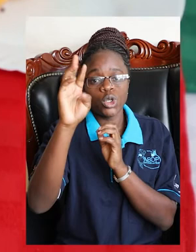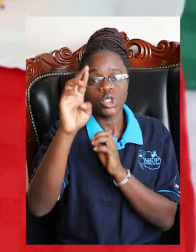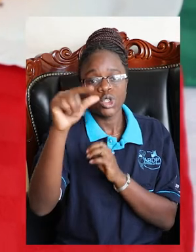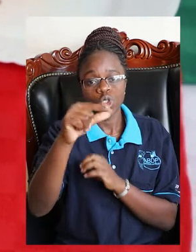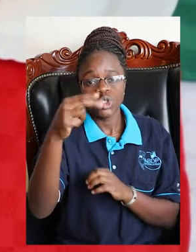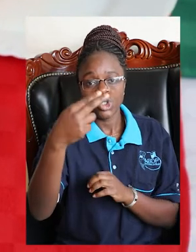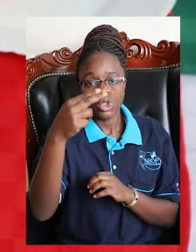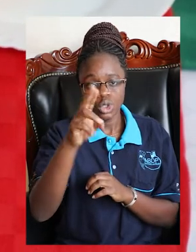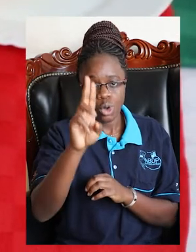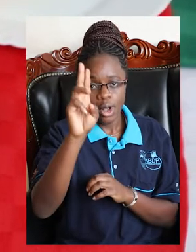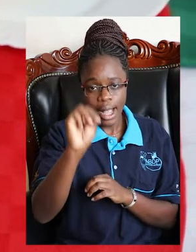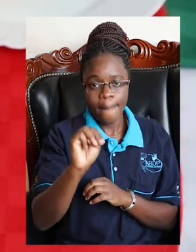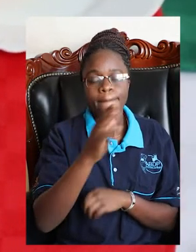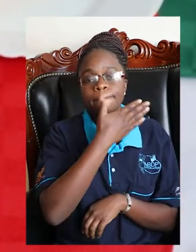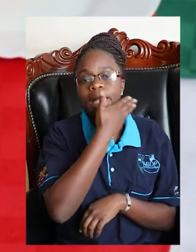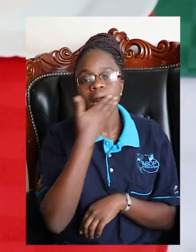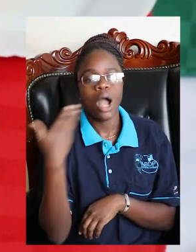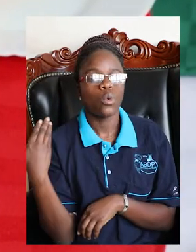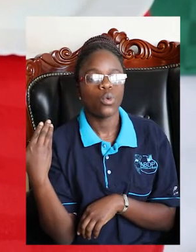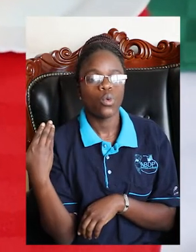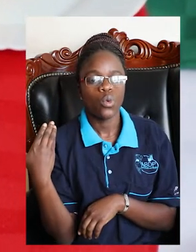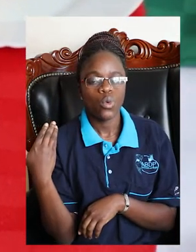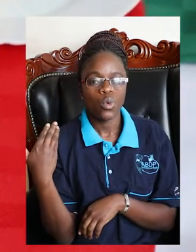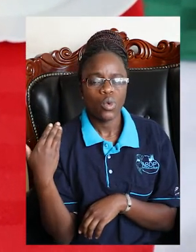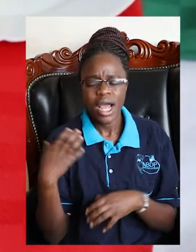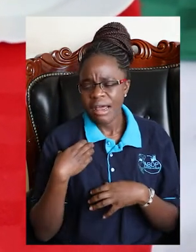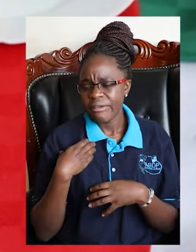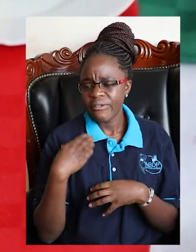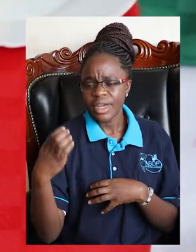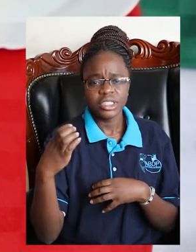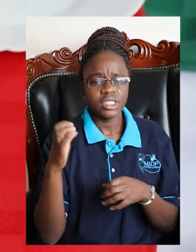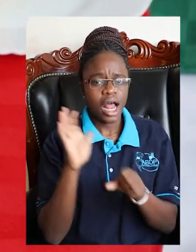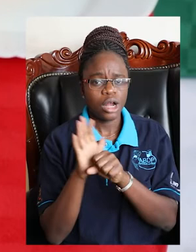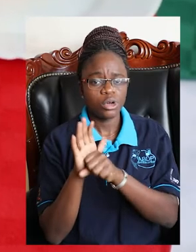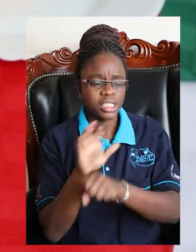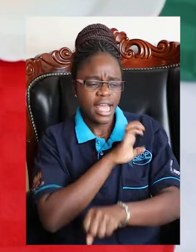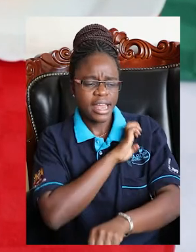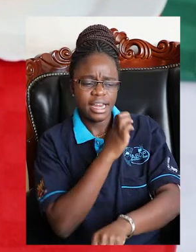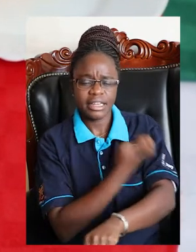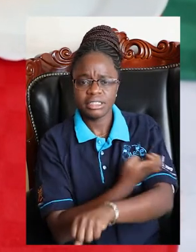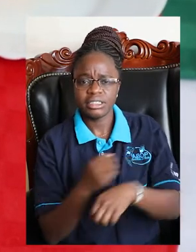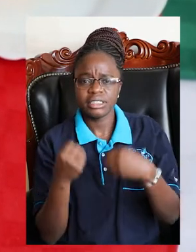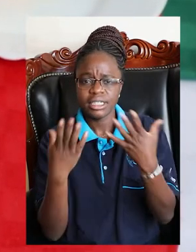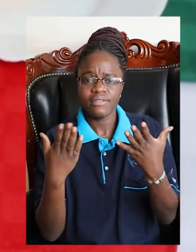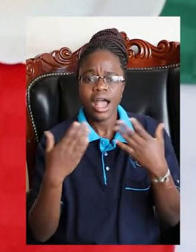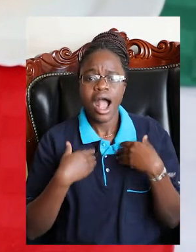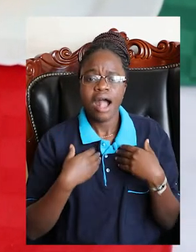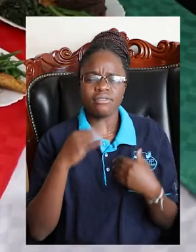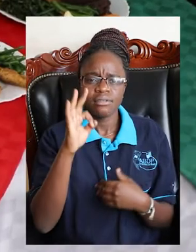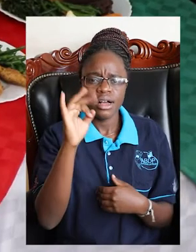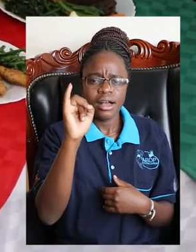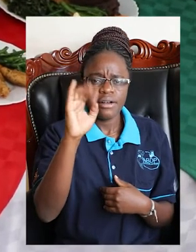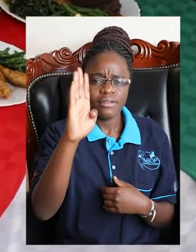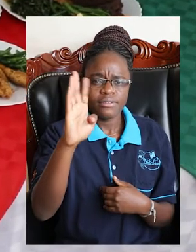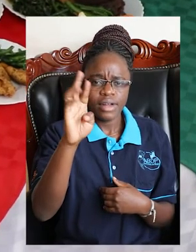it as lunch or you can serve it as dinner. It is a very rich starch because it has enough fiber